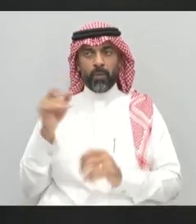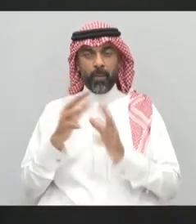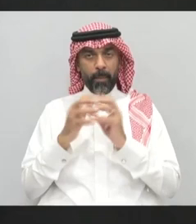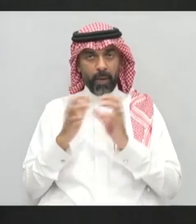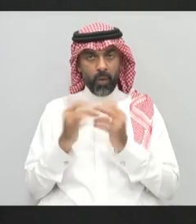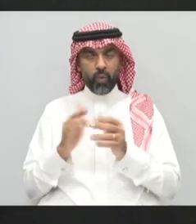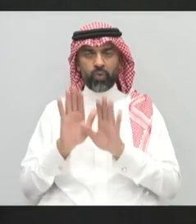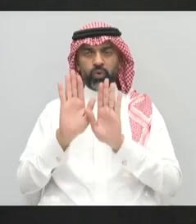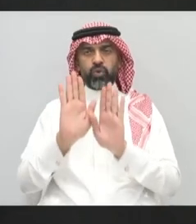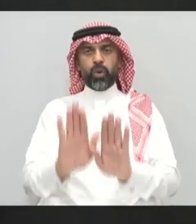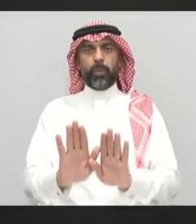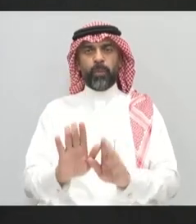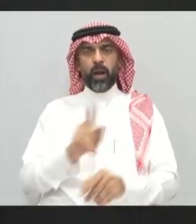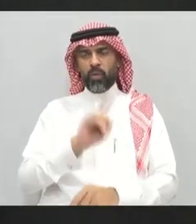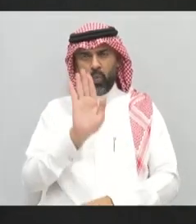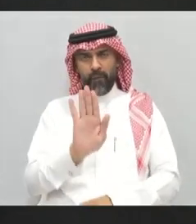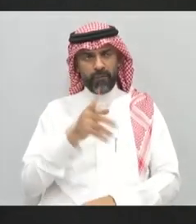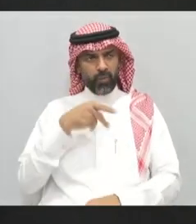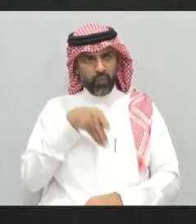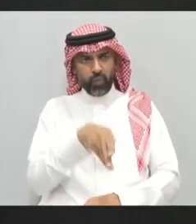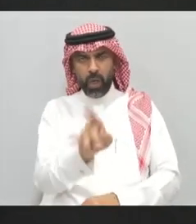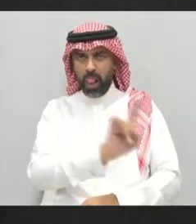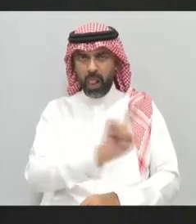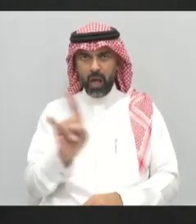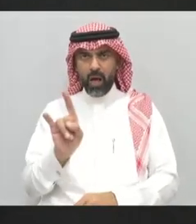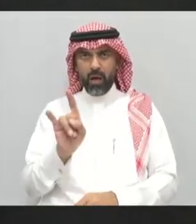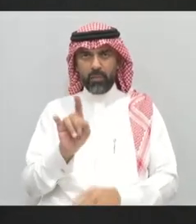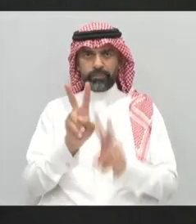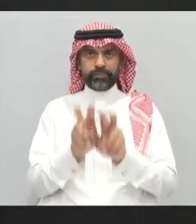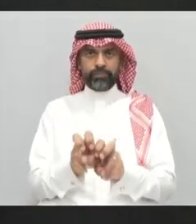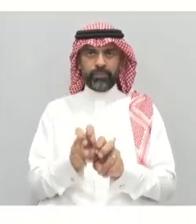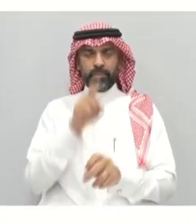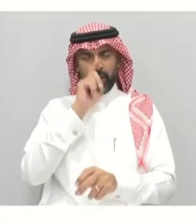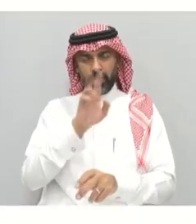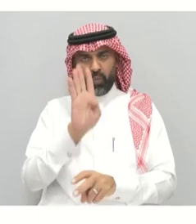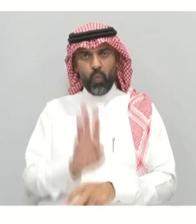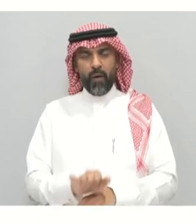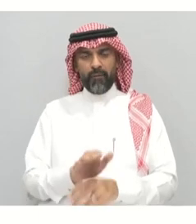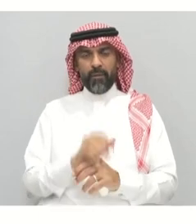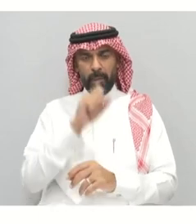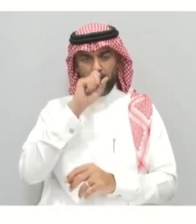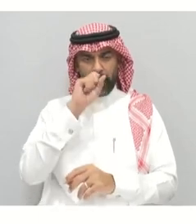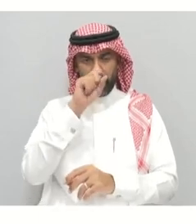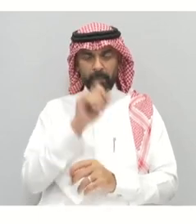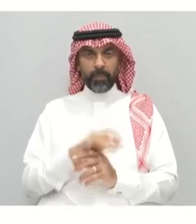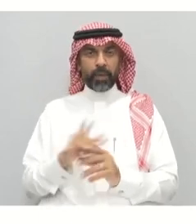means stop. Yes. Okay, that's good. Okay,